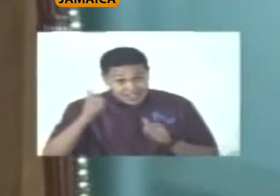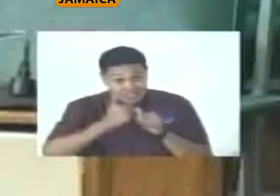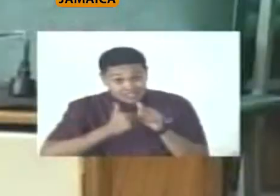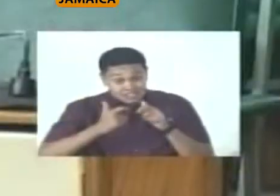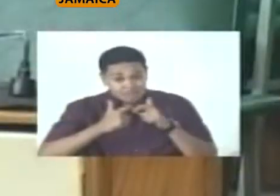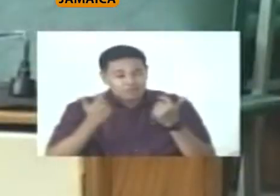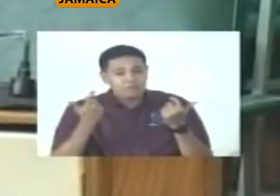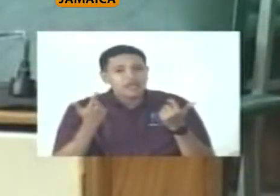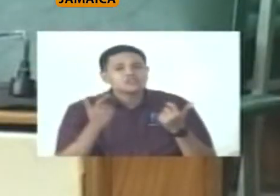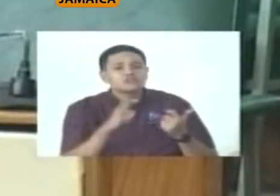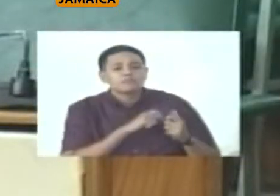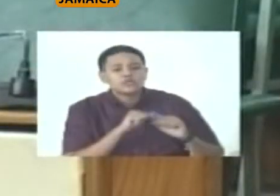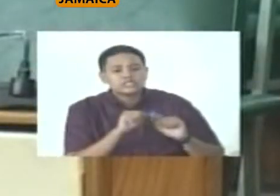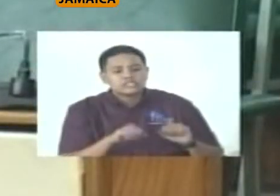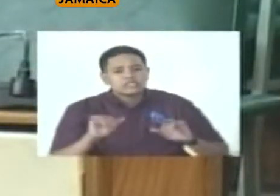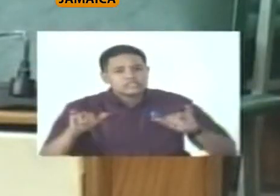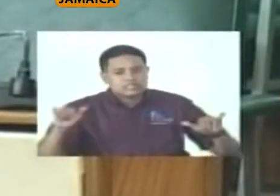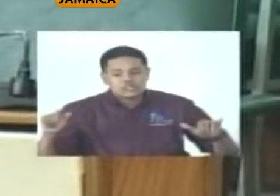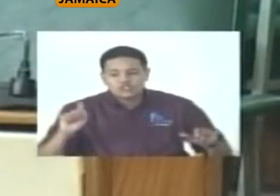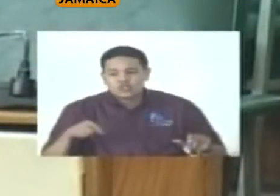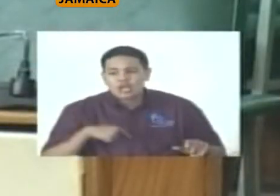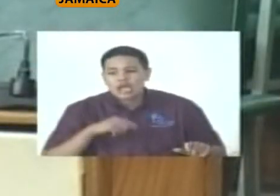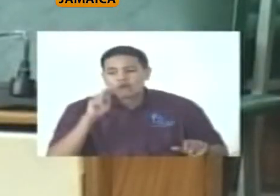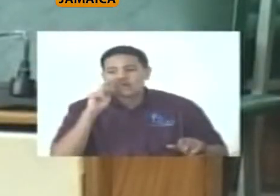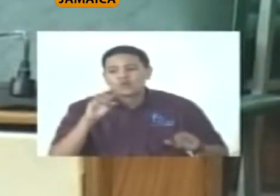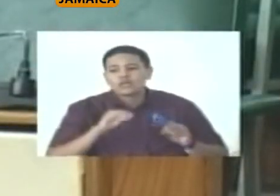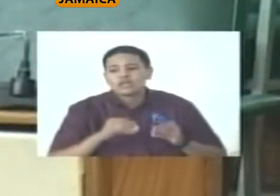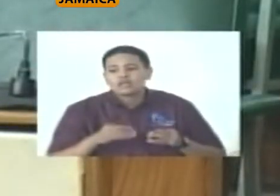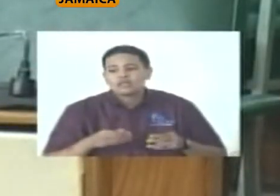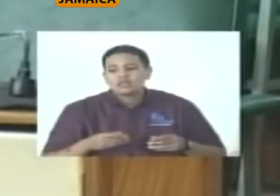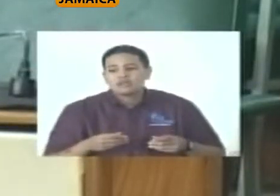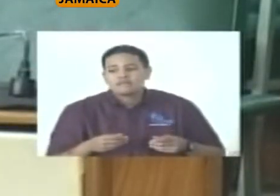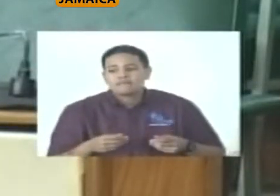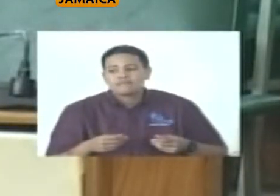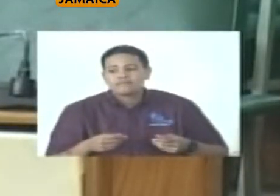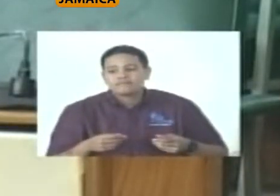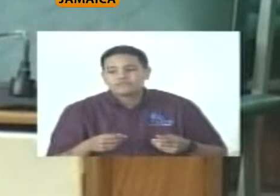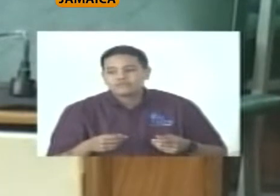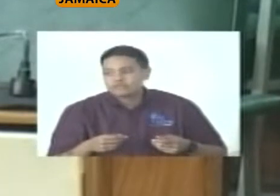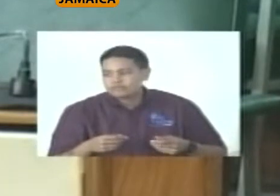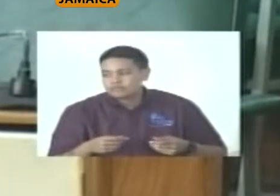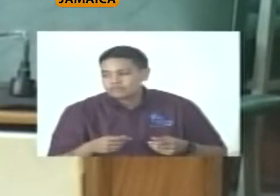And I will look at the deployment of these